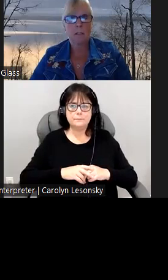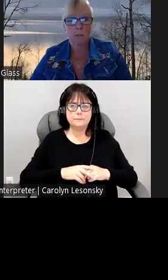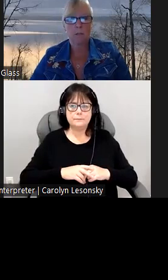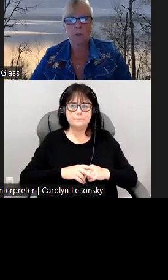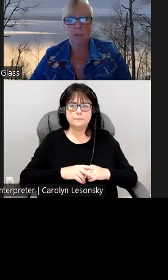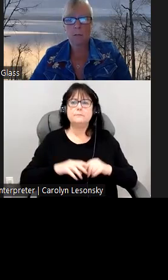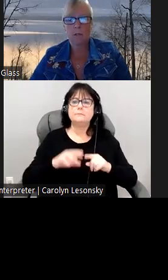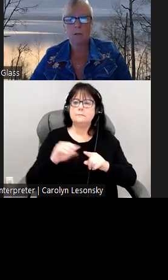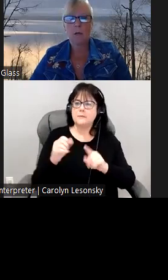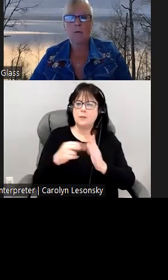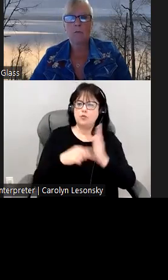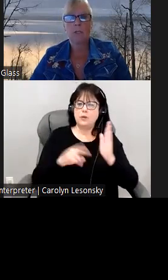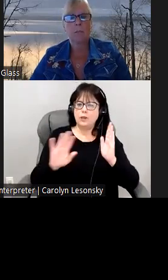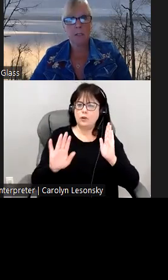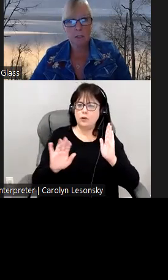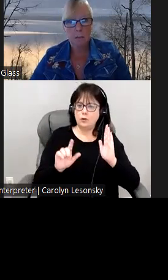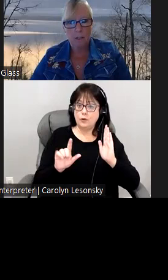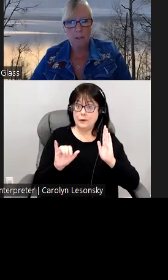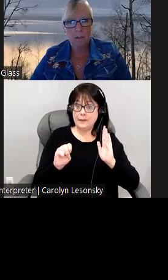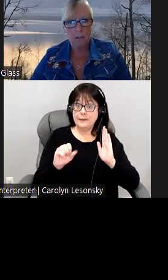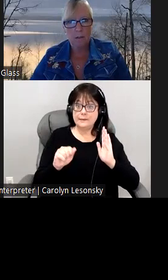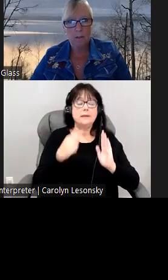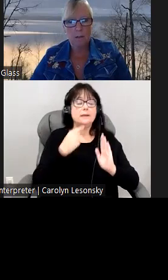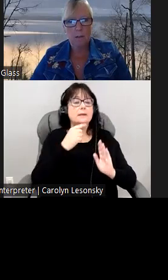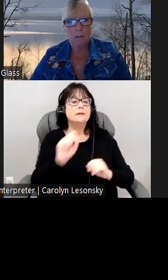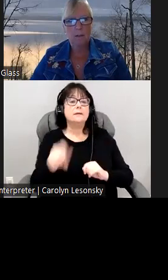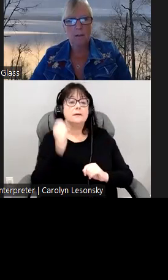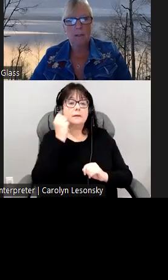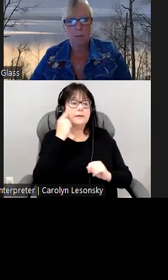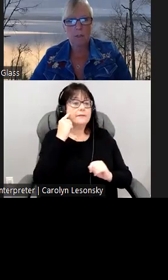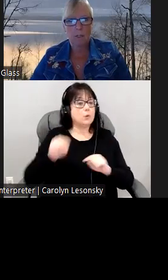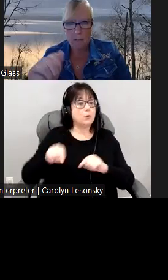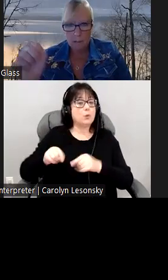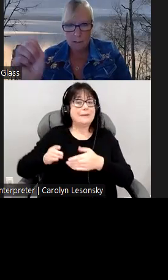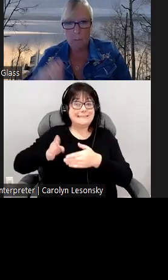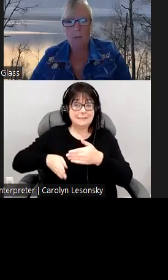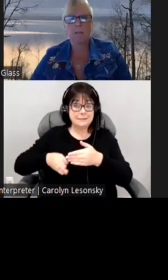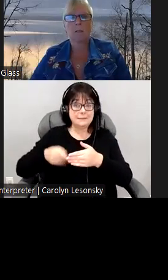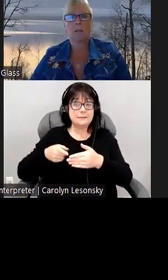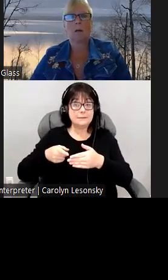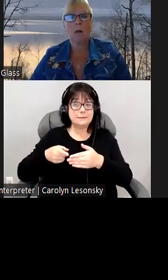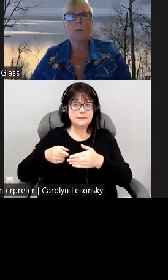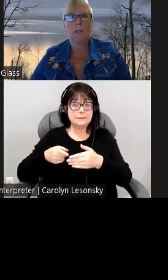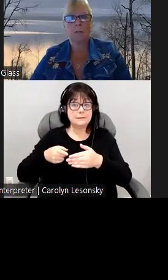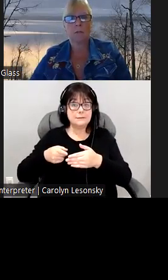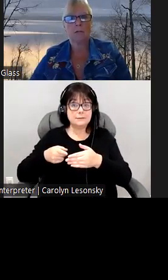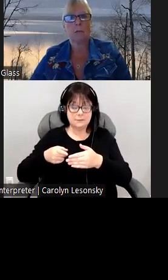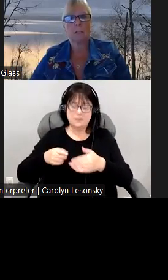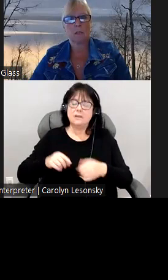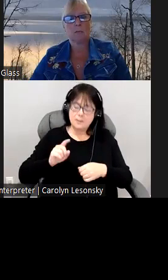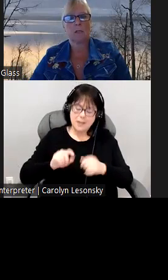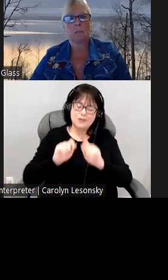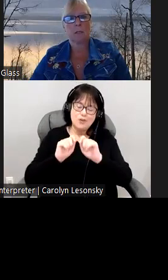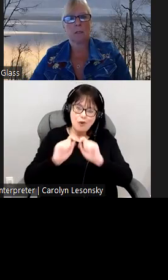yes, Lisa, I'm just reading your comment here too. For the completion measure, in order to get that tick box, all milestones have